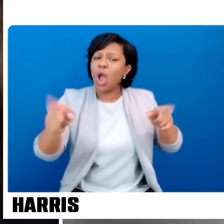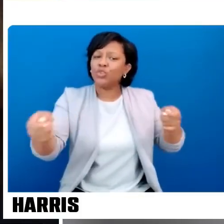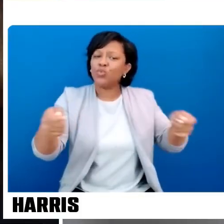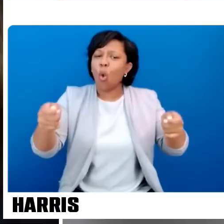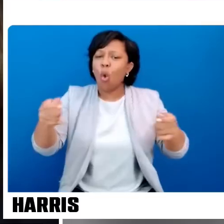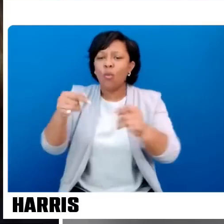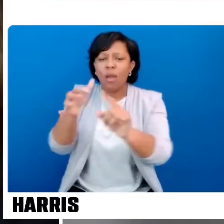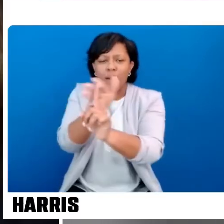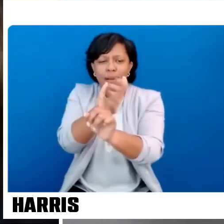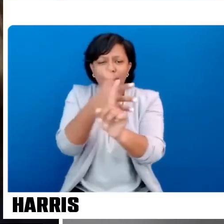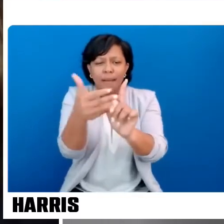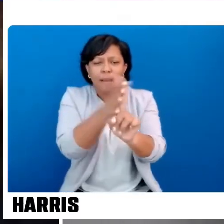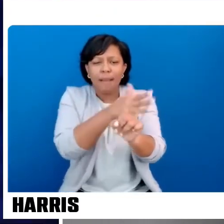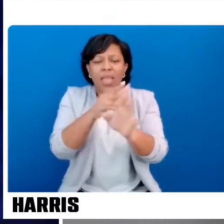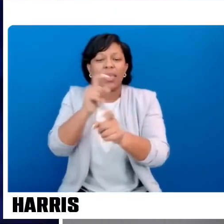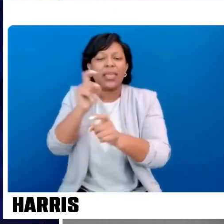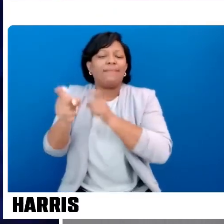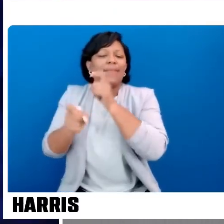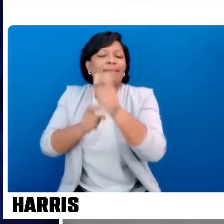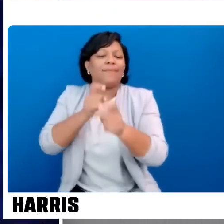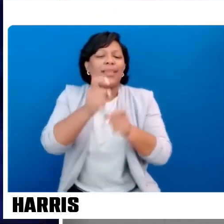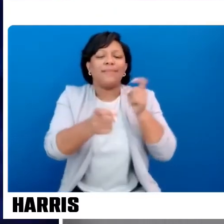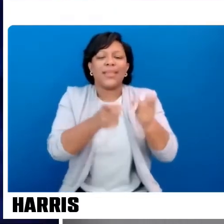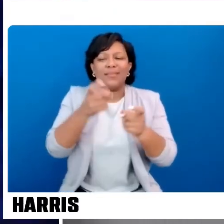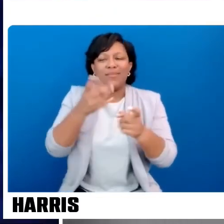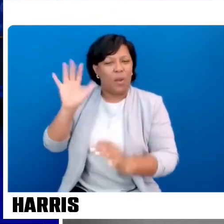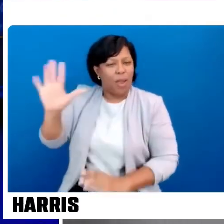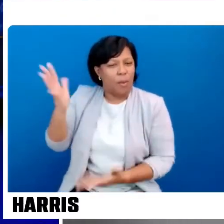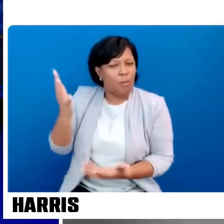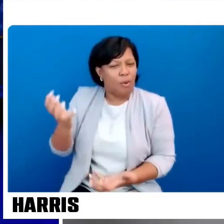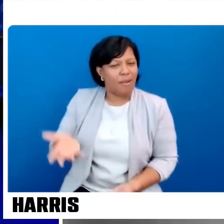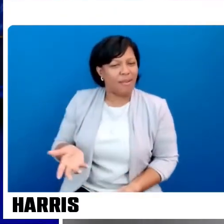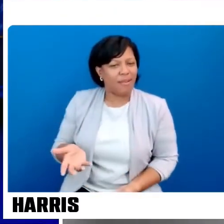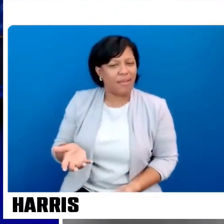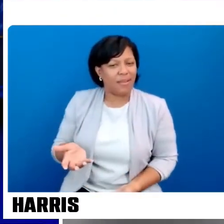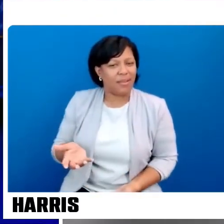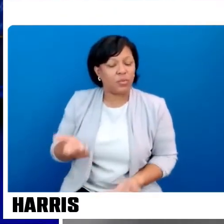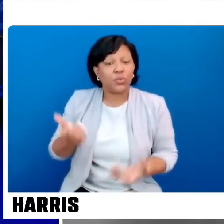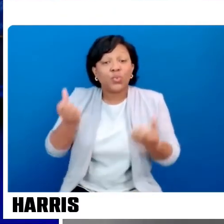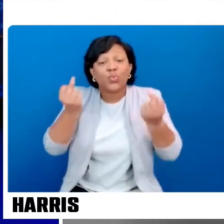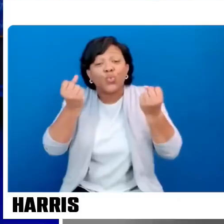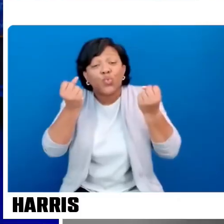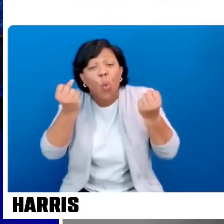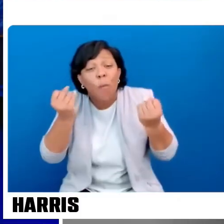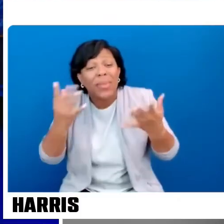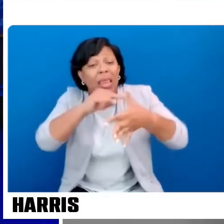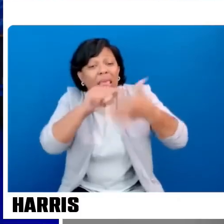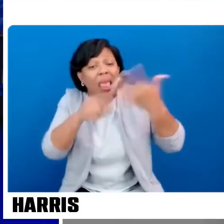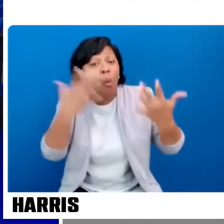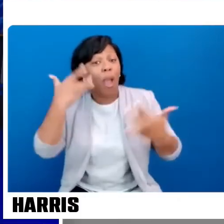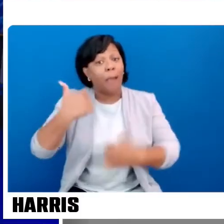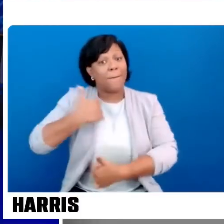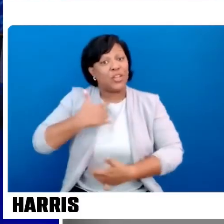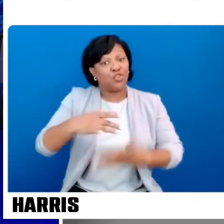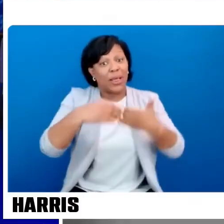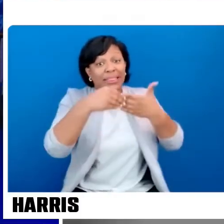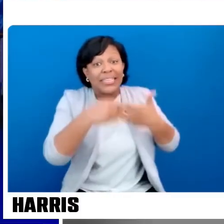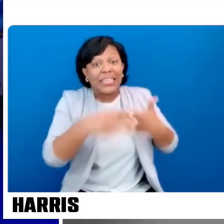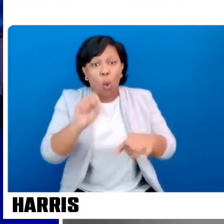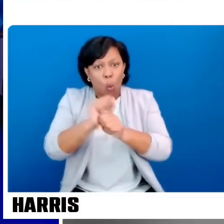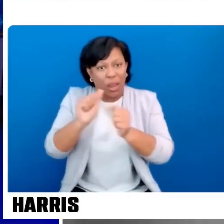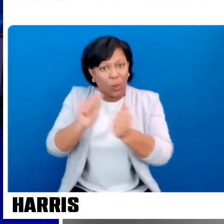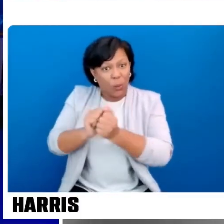that is why so many military leaders who you have worked with have told me you are a